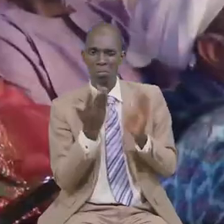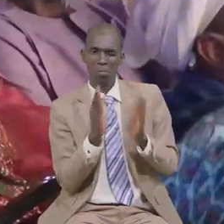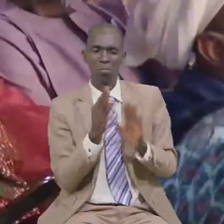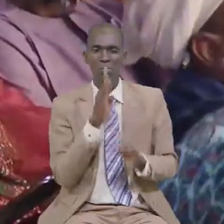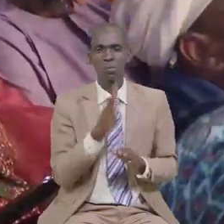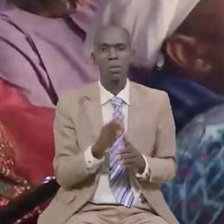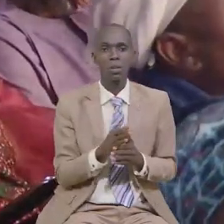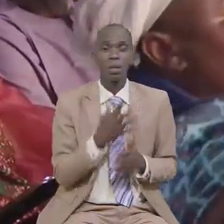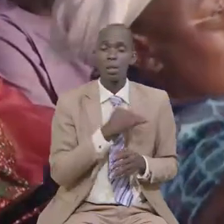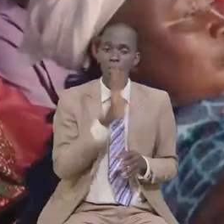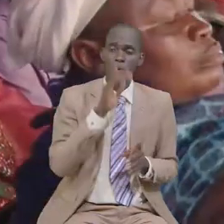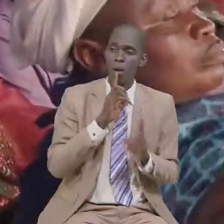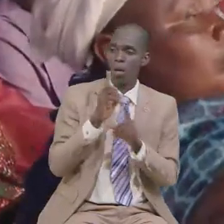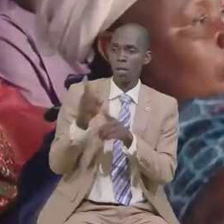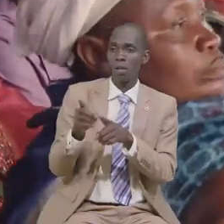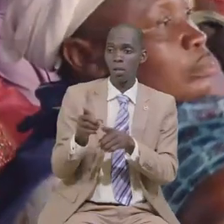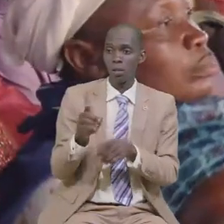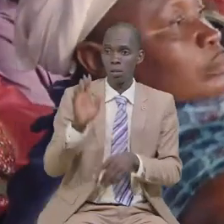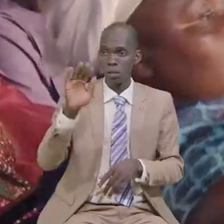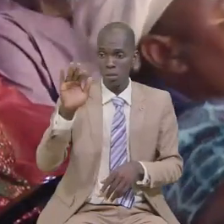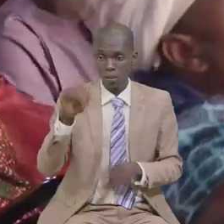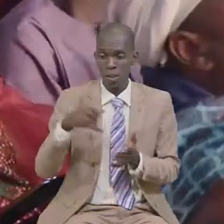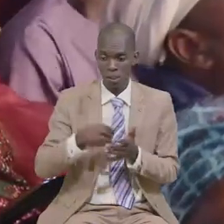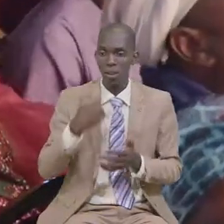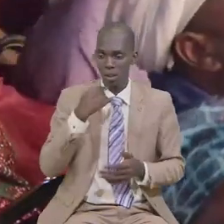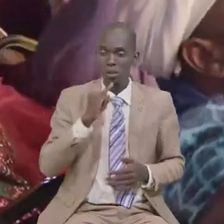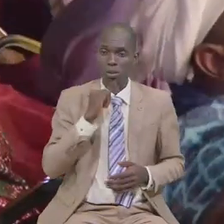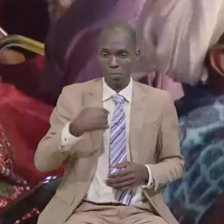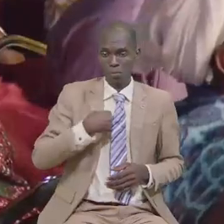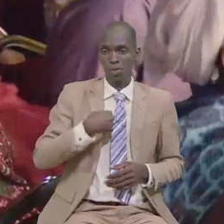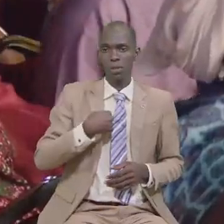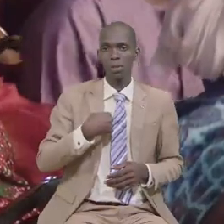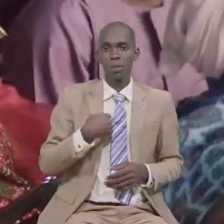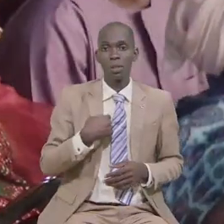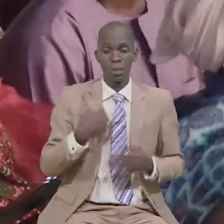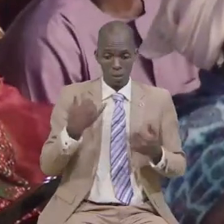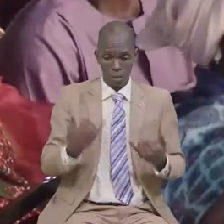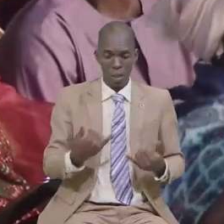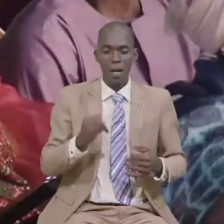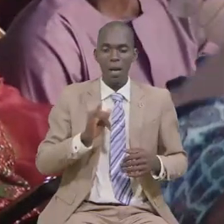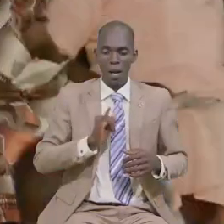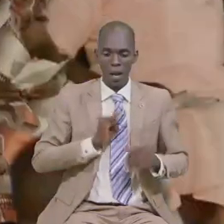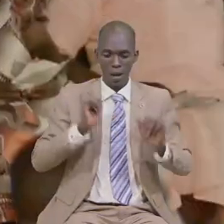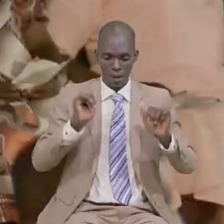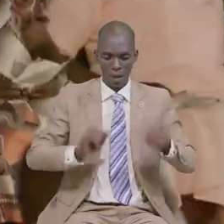Then you'll say, hear me, it is me. Now I can